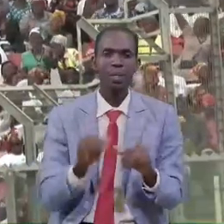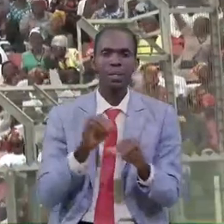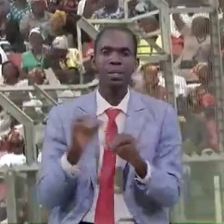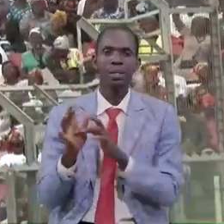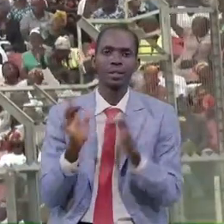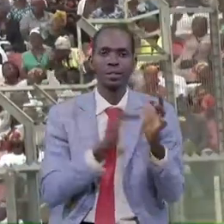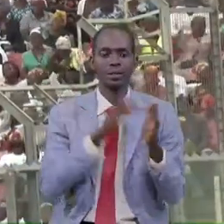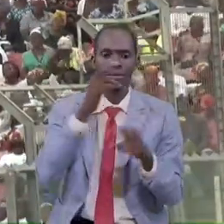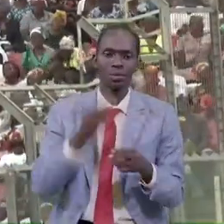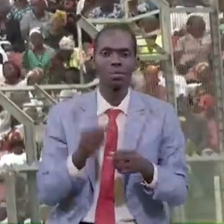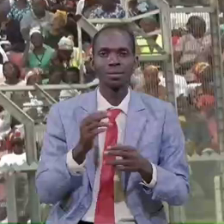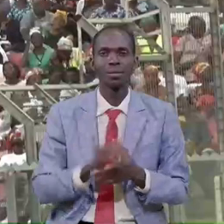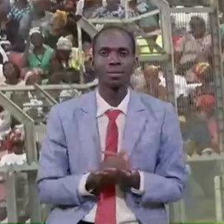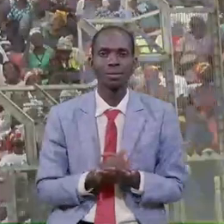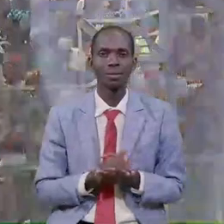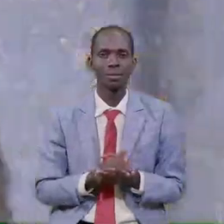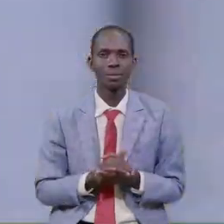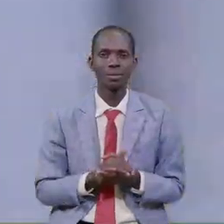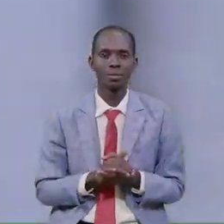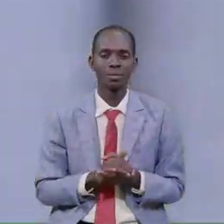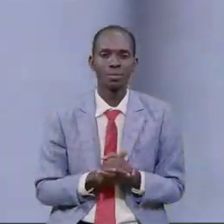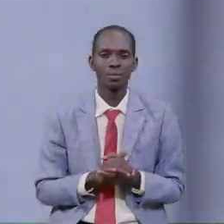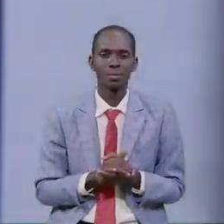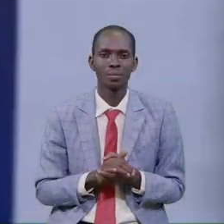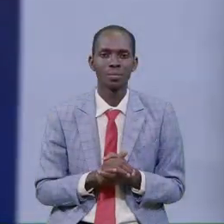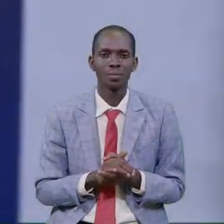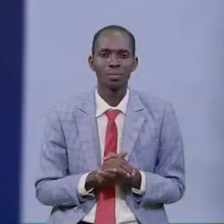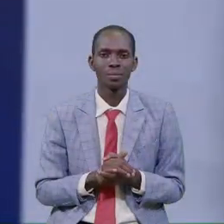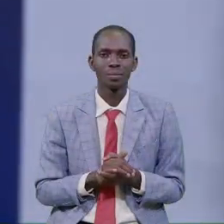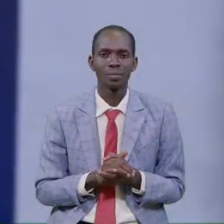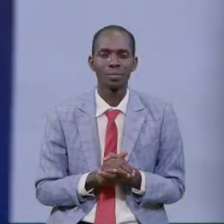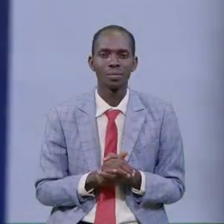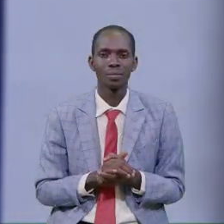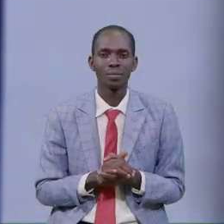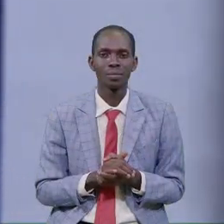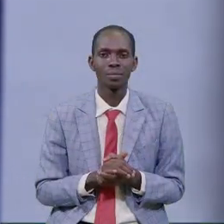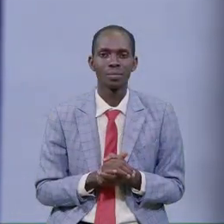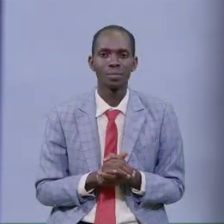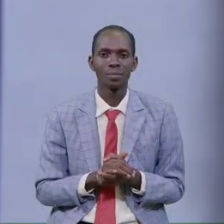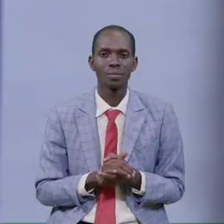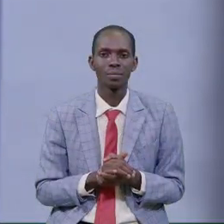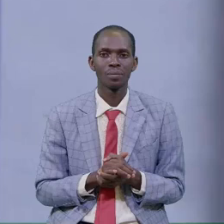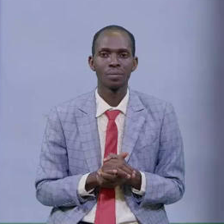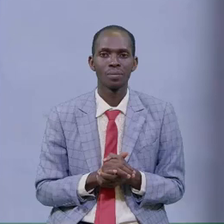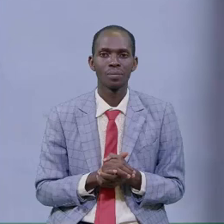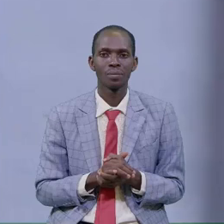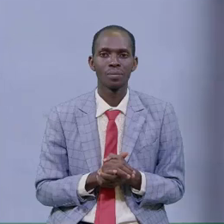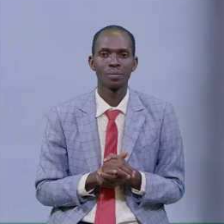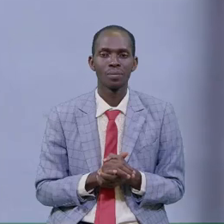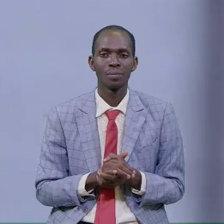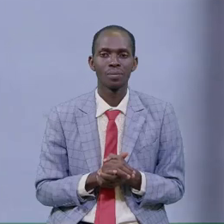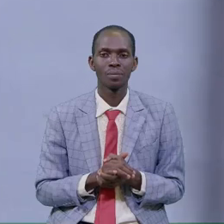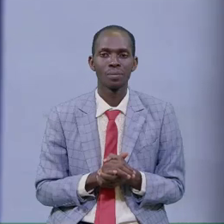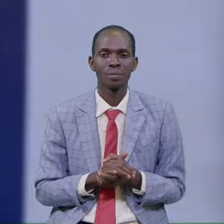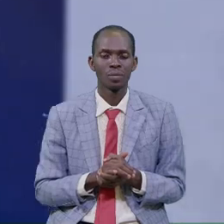bandoulière et vos pieds, vos jambes sont faibles, vous ne pouvez pas l'utiliser. Mais après la prière, levez-vous. Did you hear